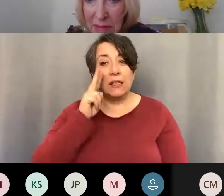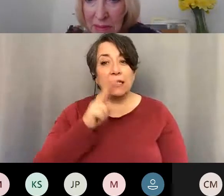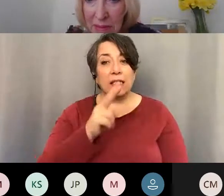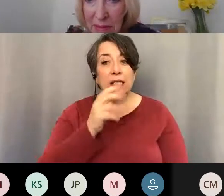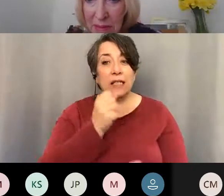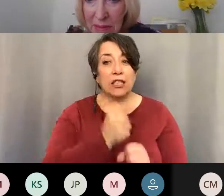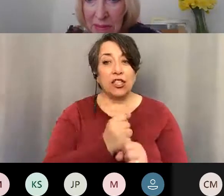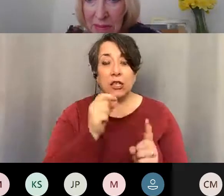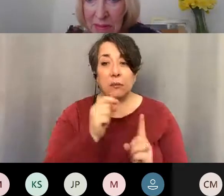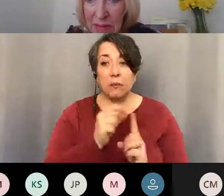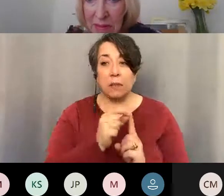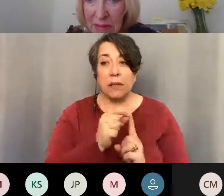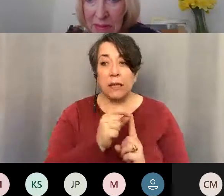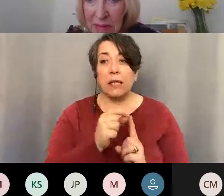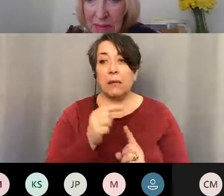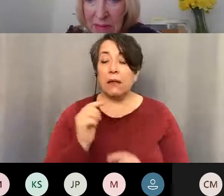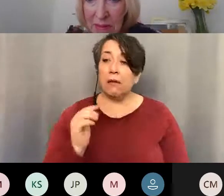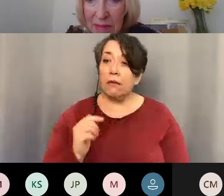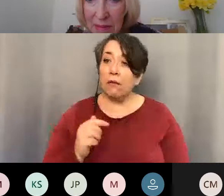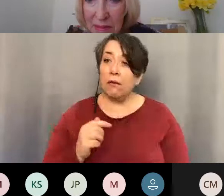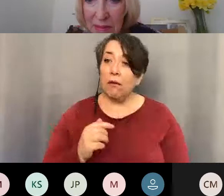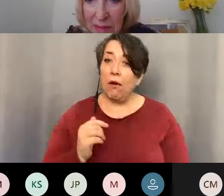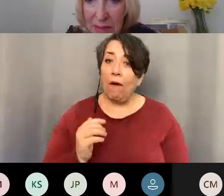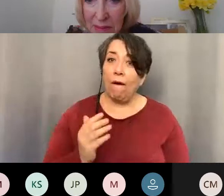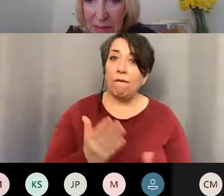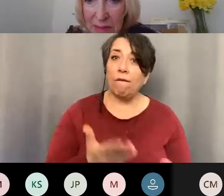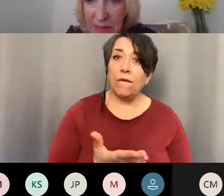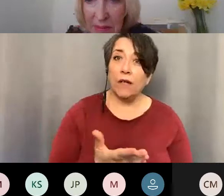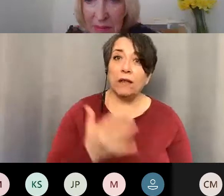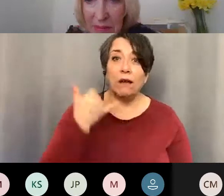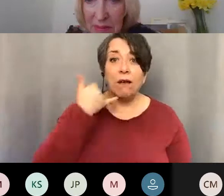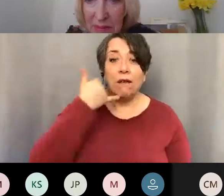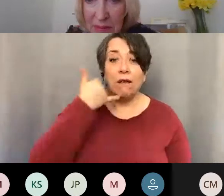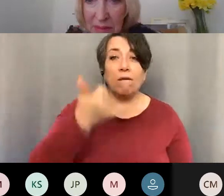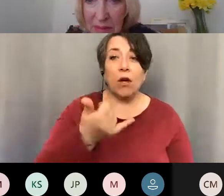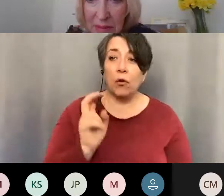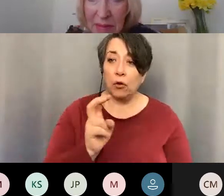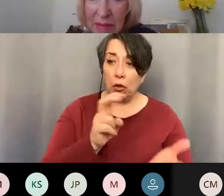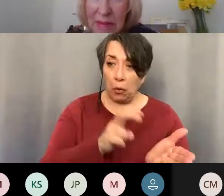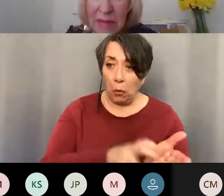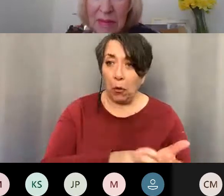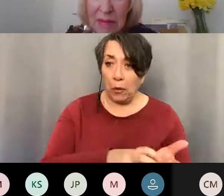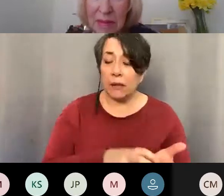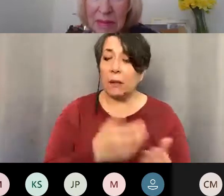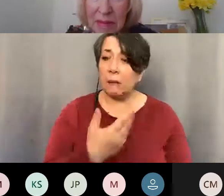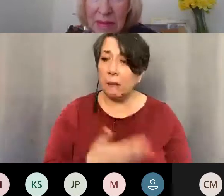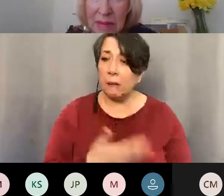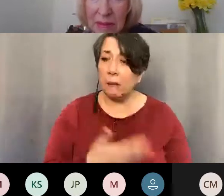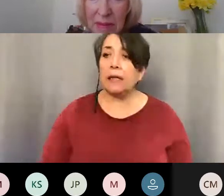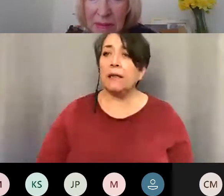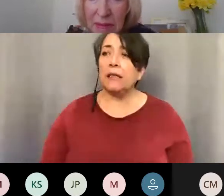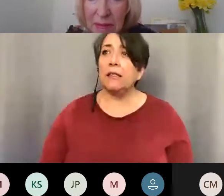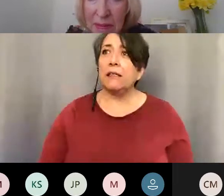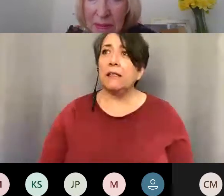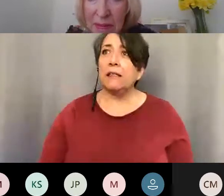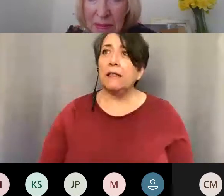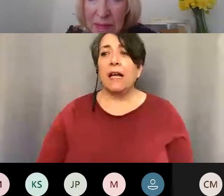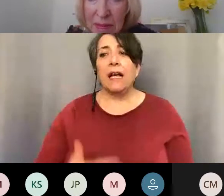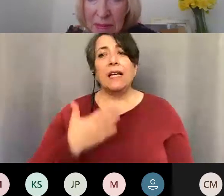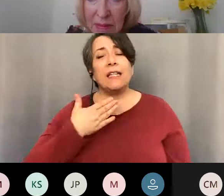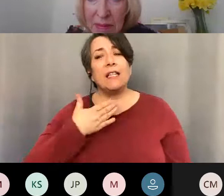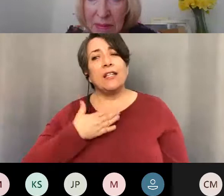telephone appointments, and I'd probably need to go in and do a little bit more detail and a bit more digging from the programme leading primary care to